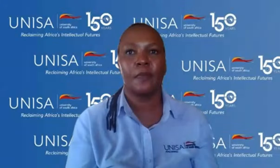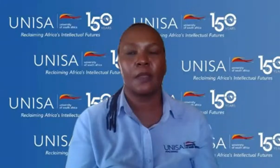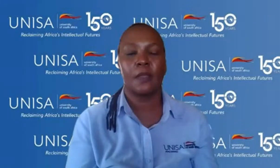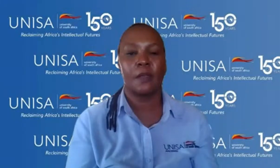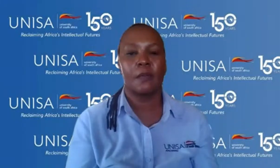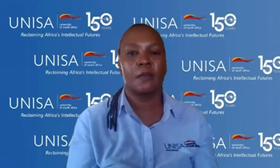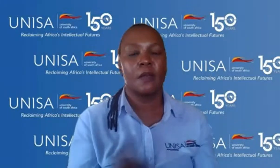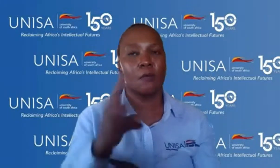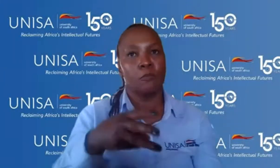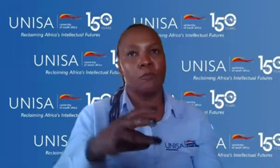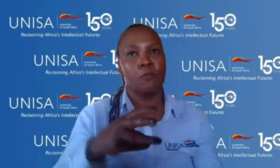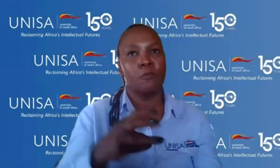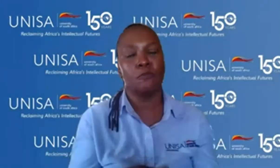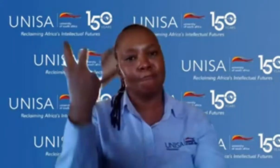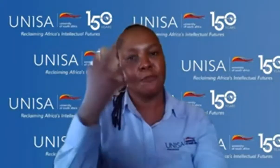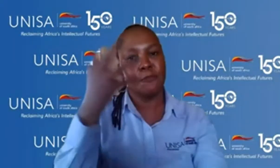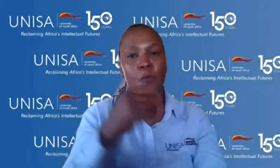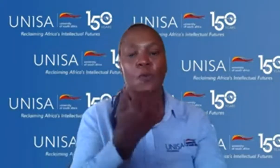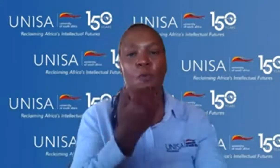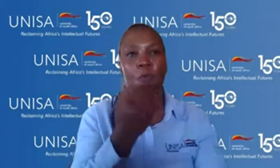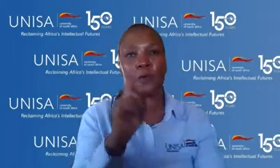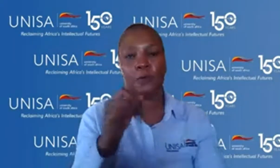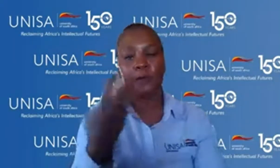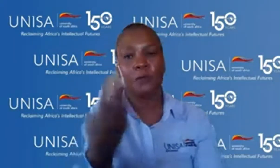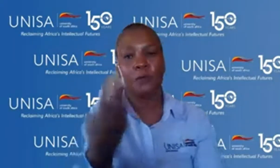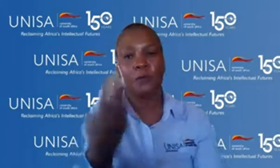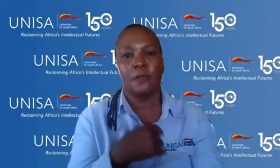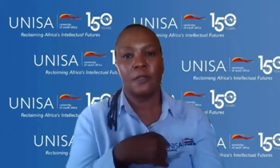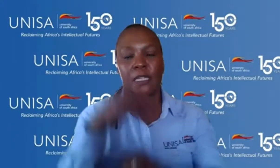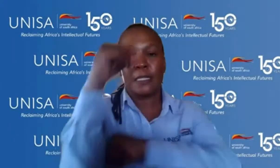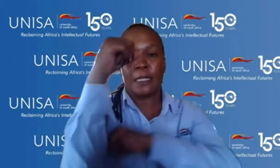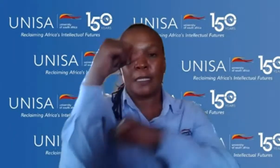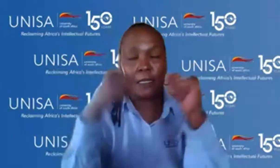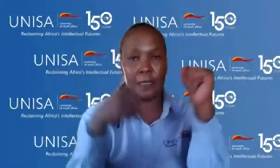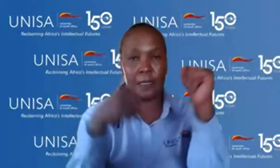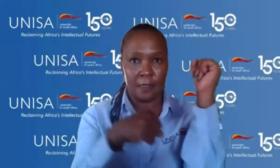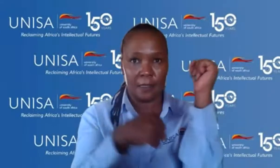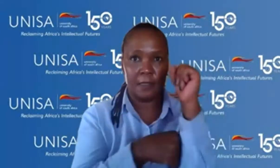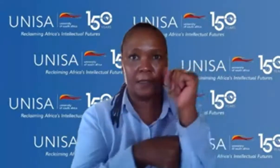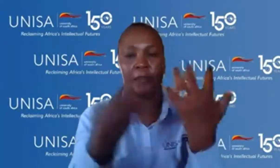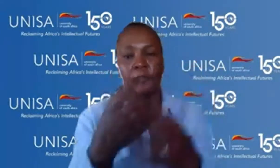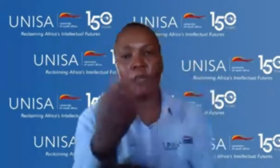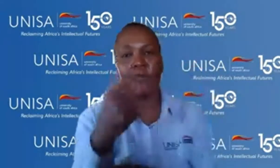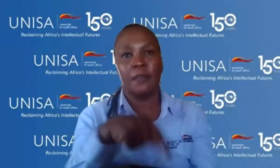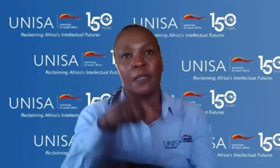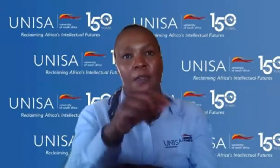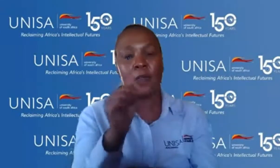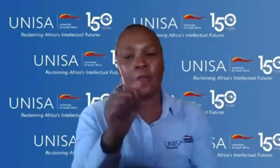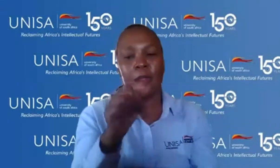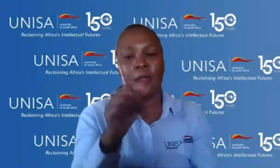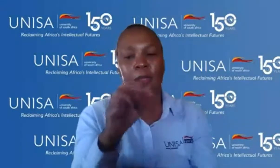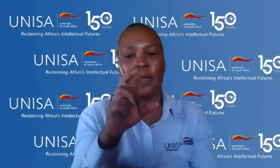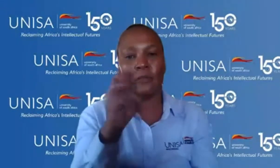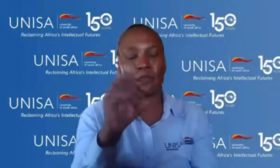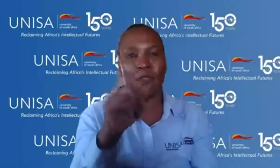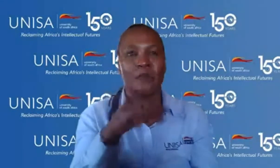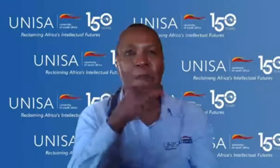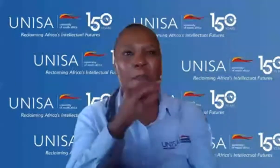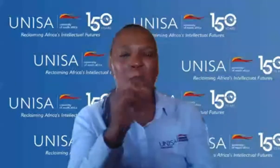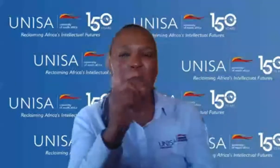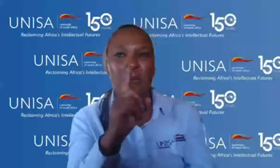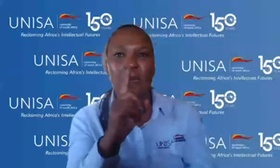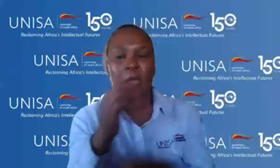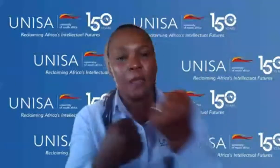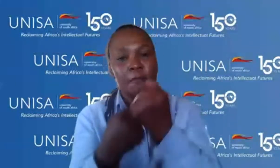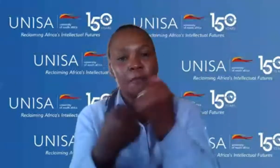present on the structure which we are having at ACSWIT. And ACSWIT stands for Advocacy